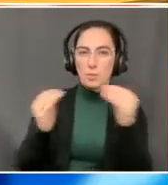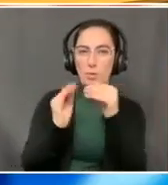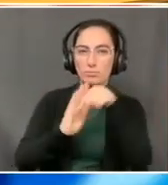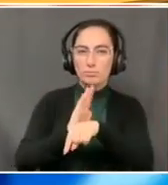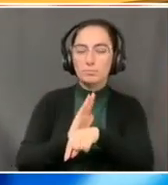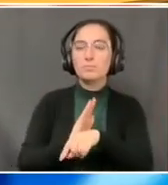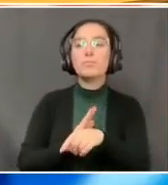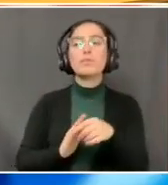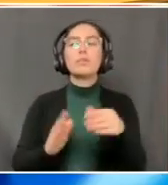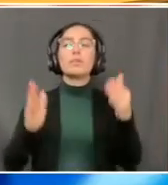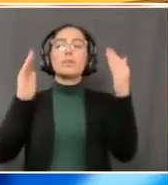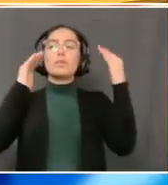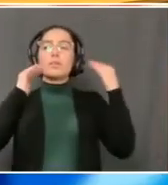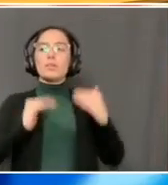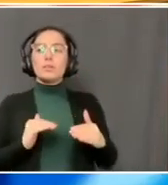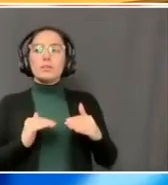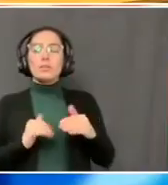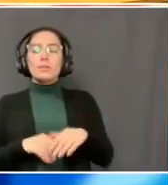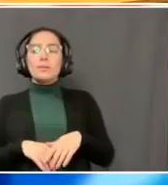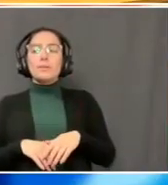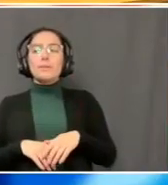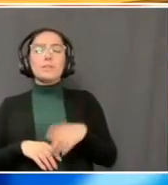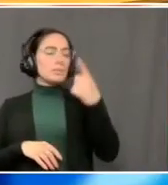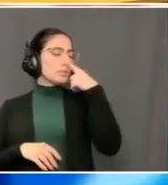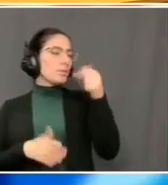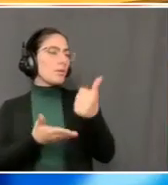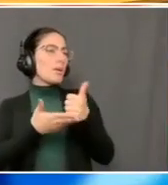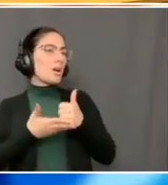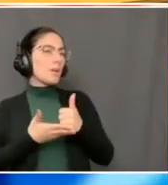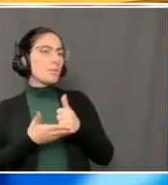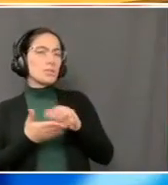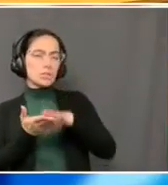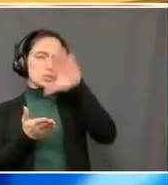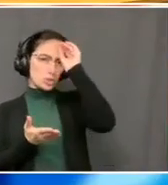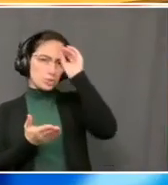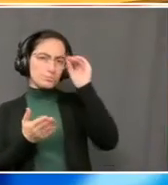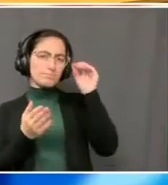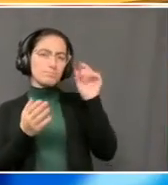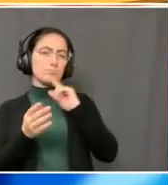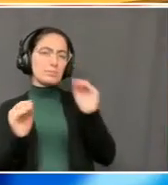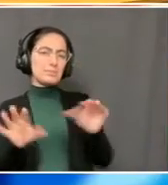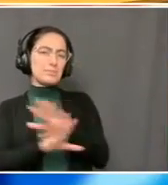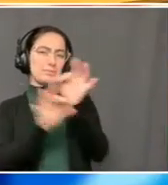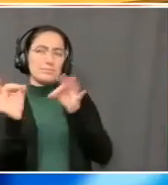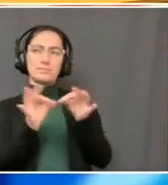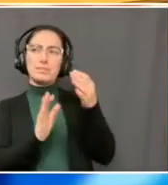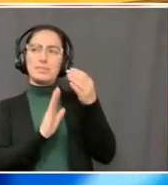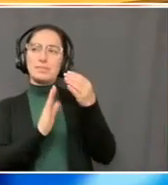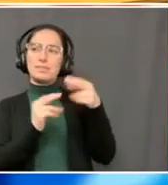to special ed in a minute. But can you help me understand on slide 8, that final column for